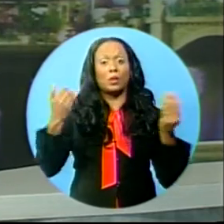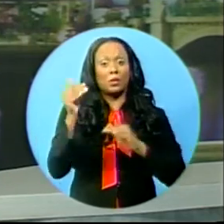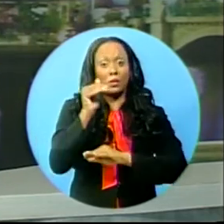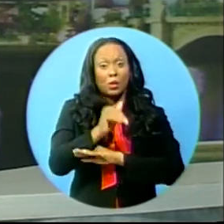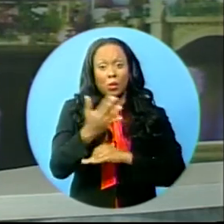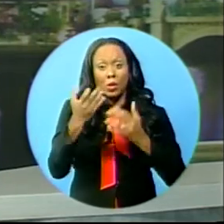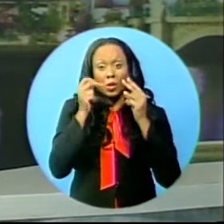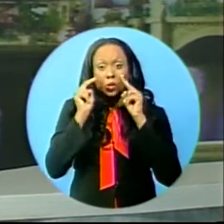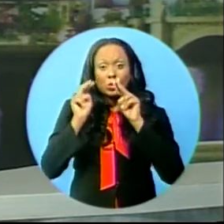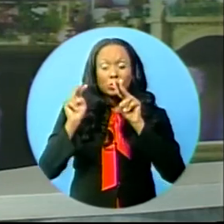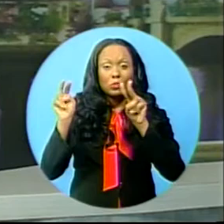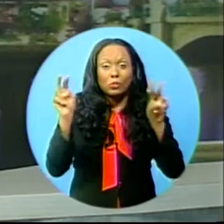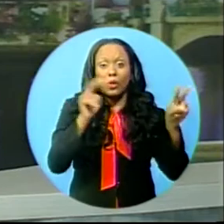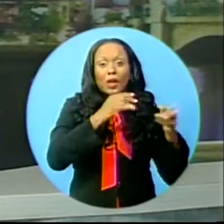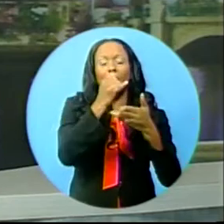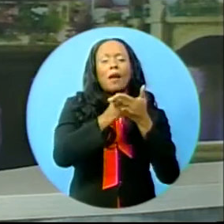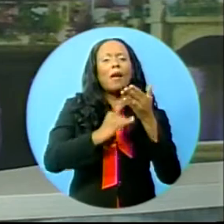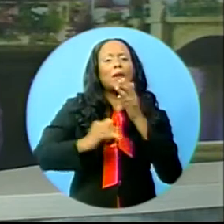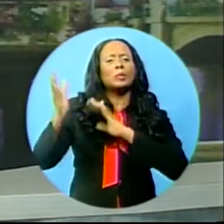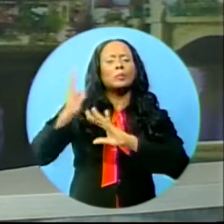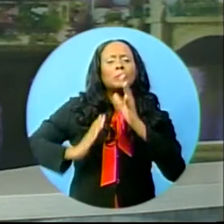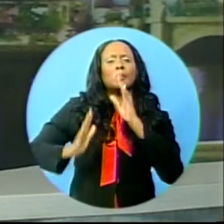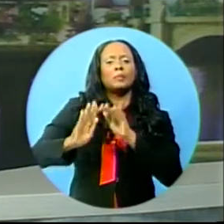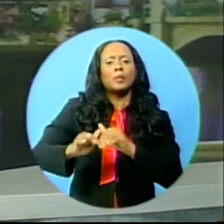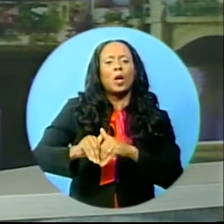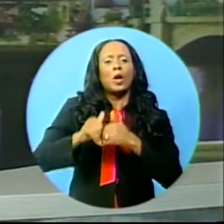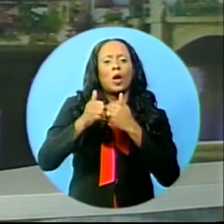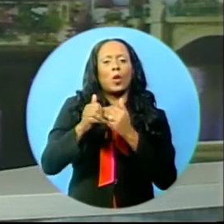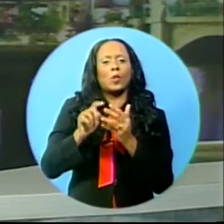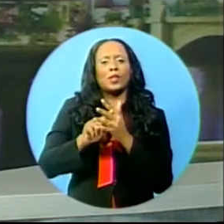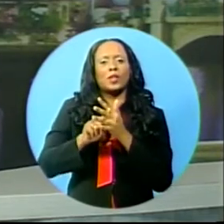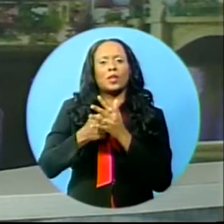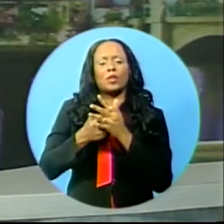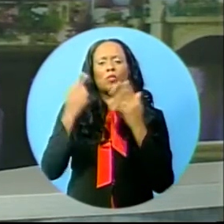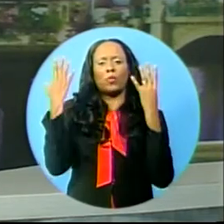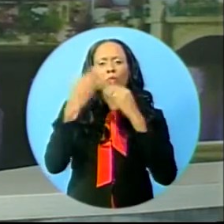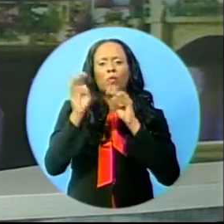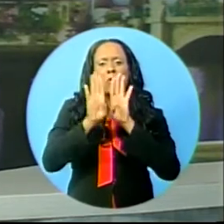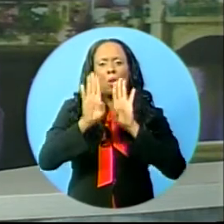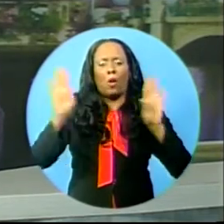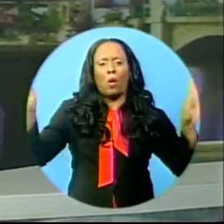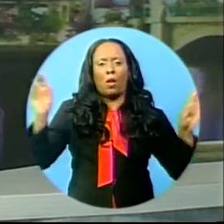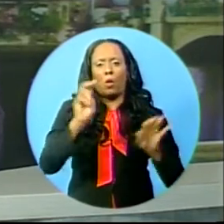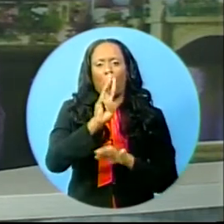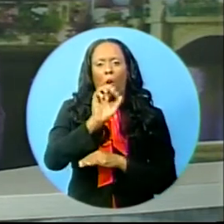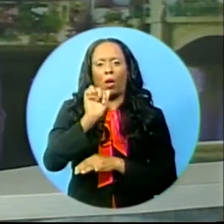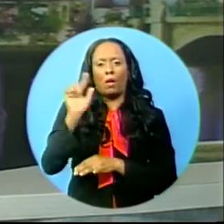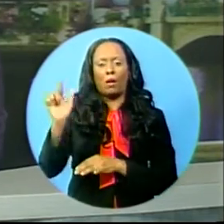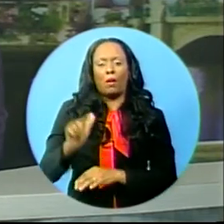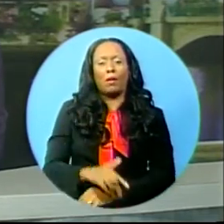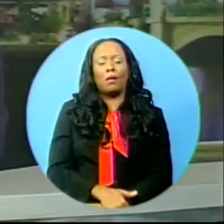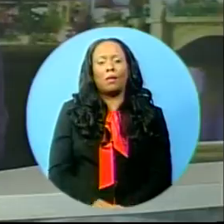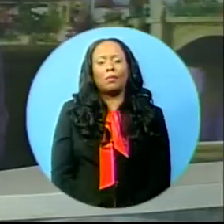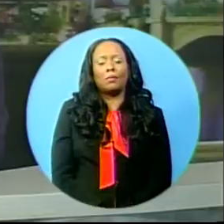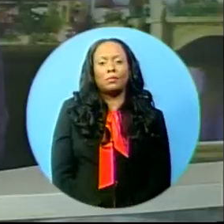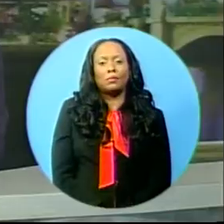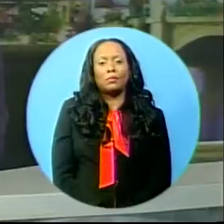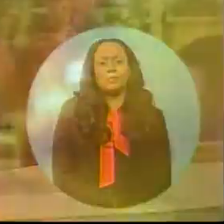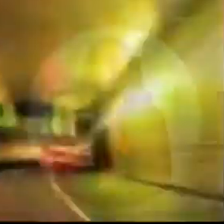art as we take you back in time for the final feature in the series, Murals in Barbados.